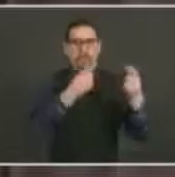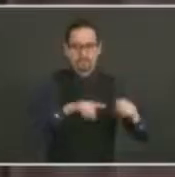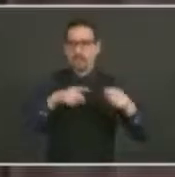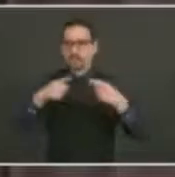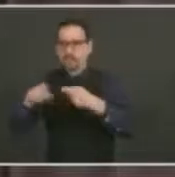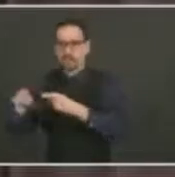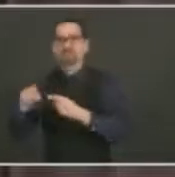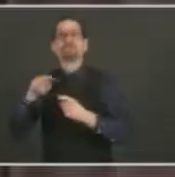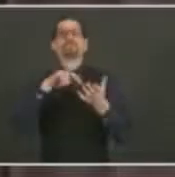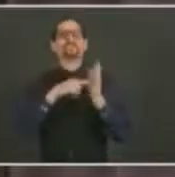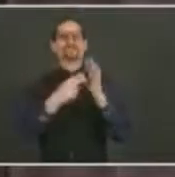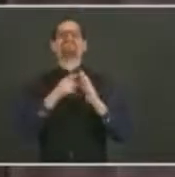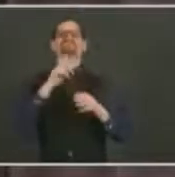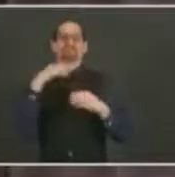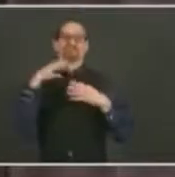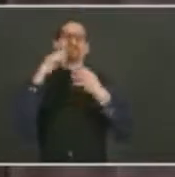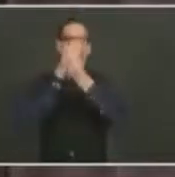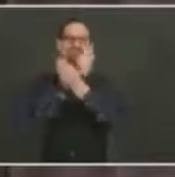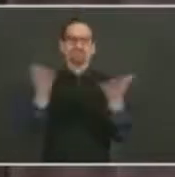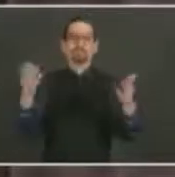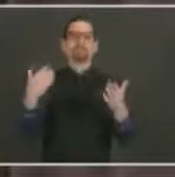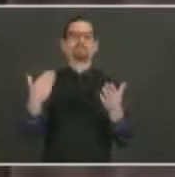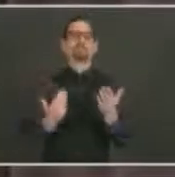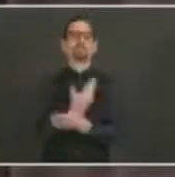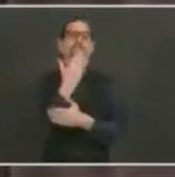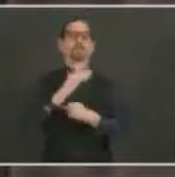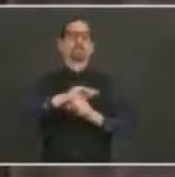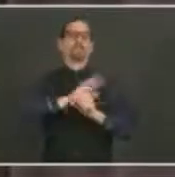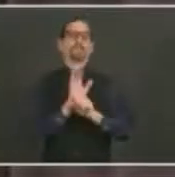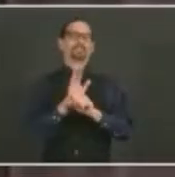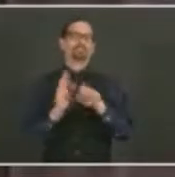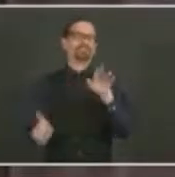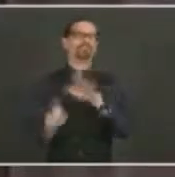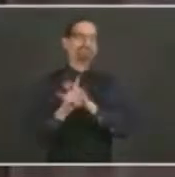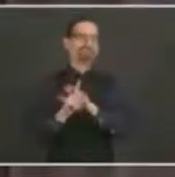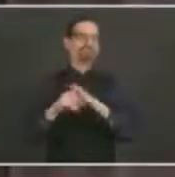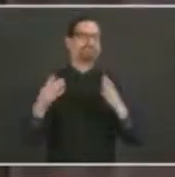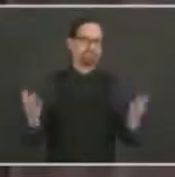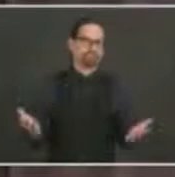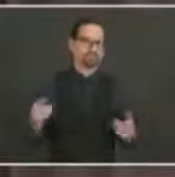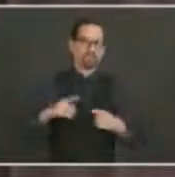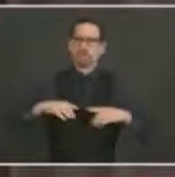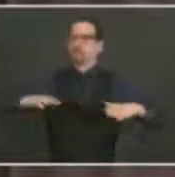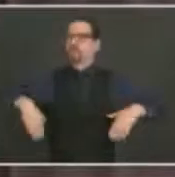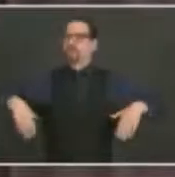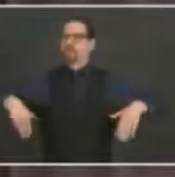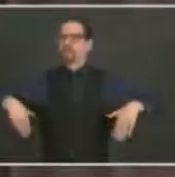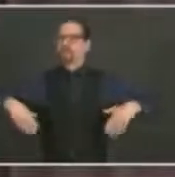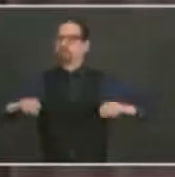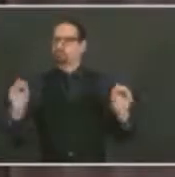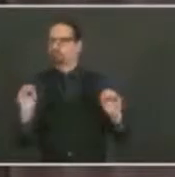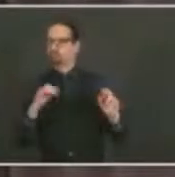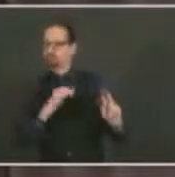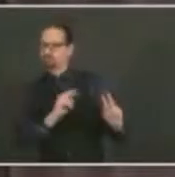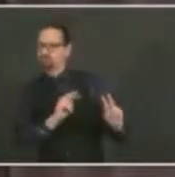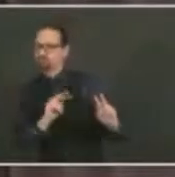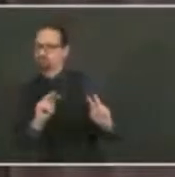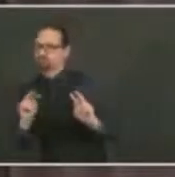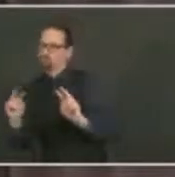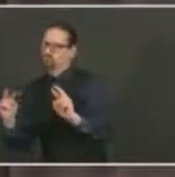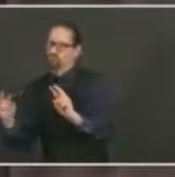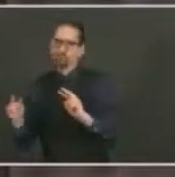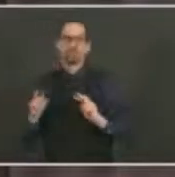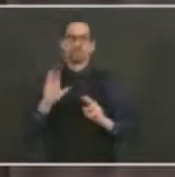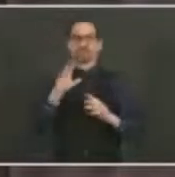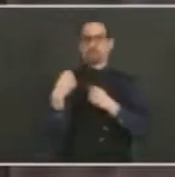more predominant in Rhode Island. While we have not identified any of these new strains